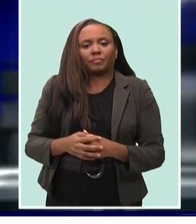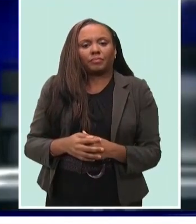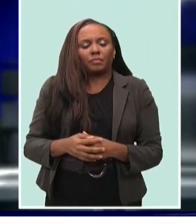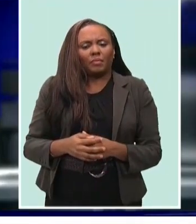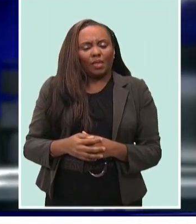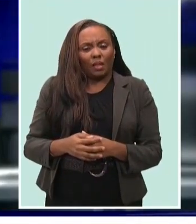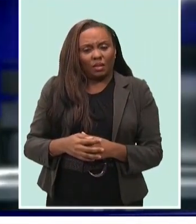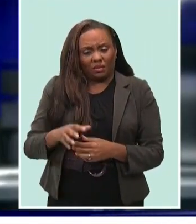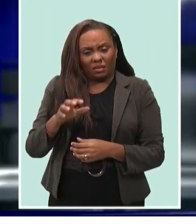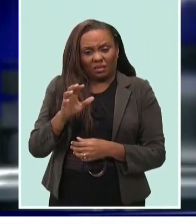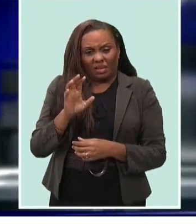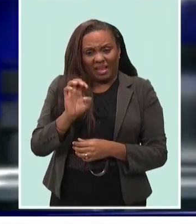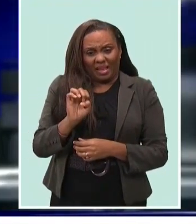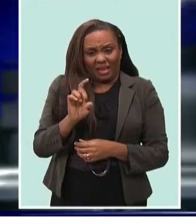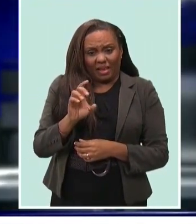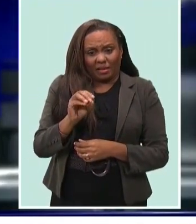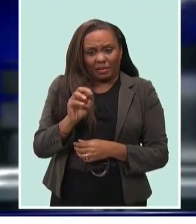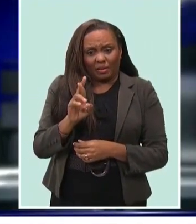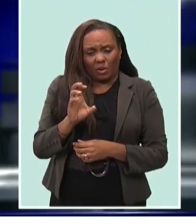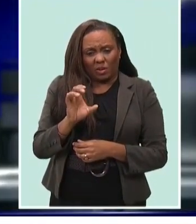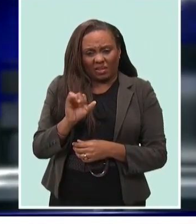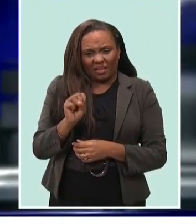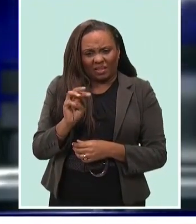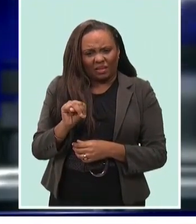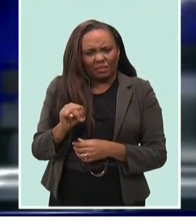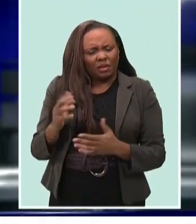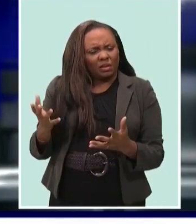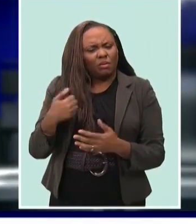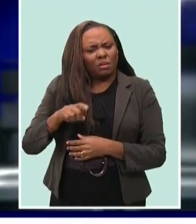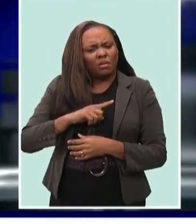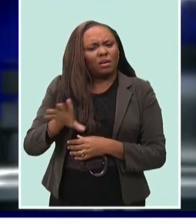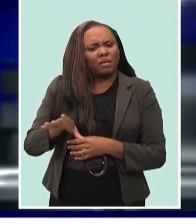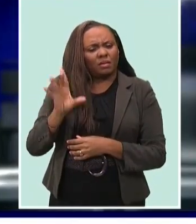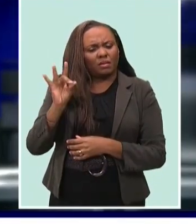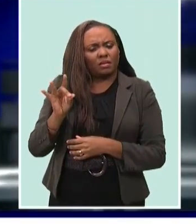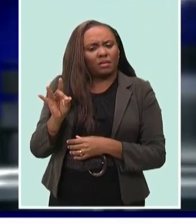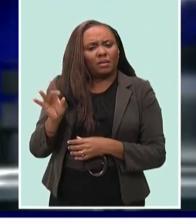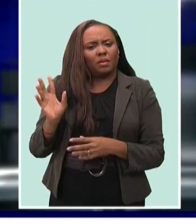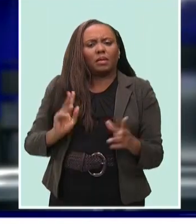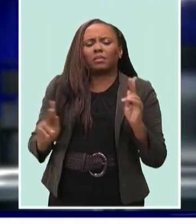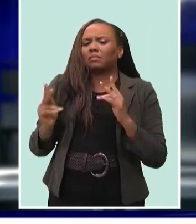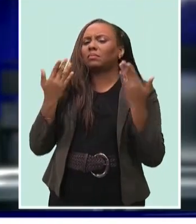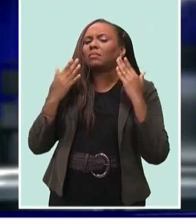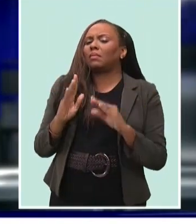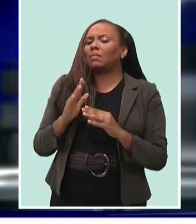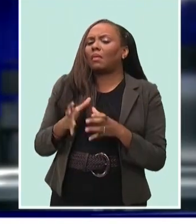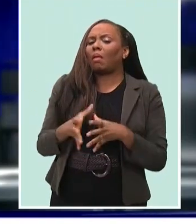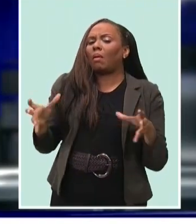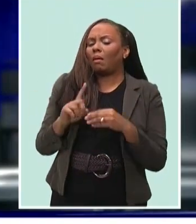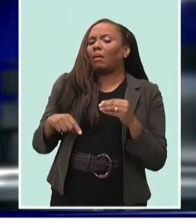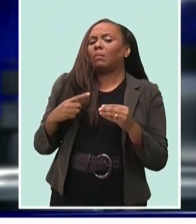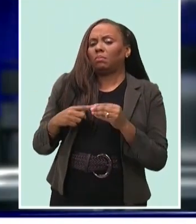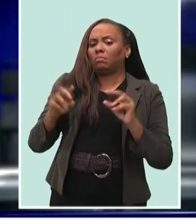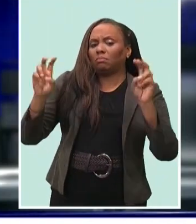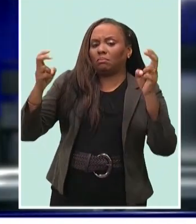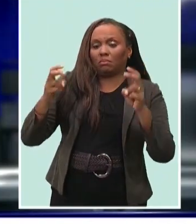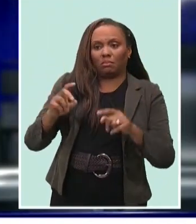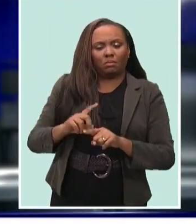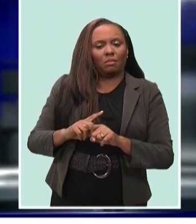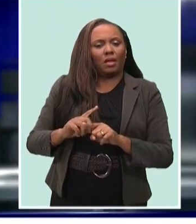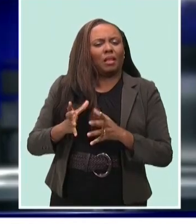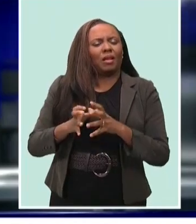of Barbados, it's just so many questions. And what we found out, Lisa, is that people really don't know much about the subject. Well, there's